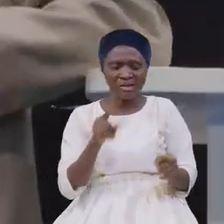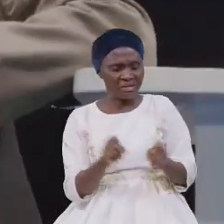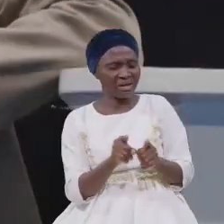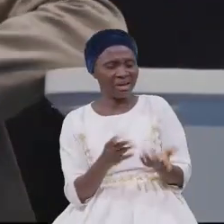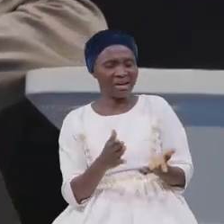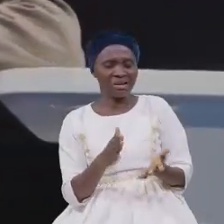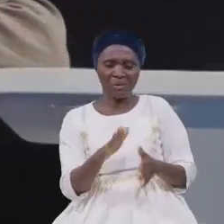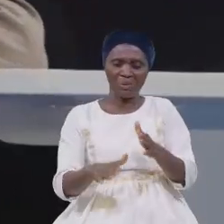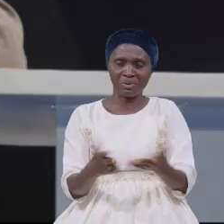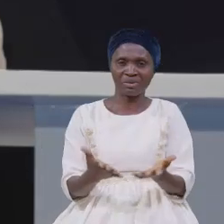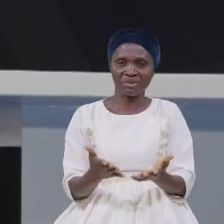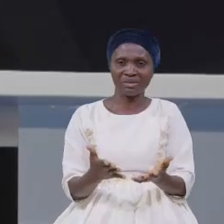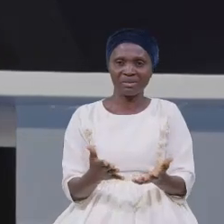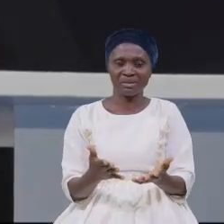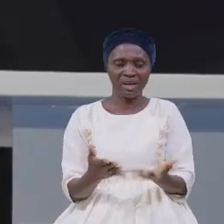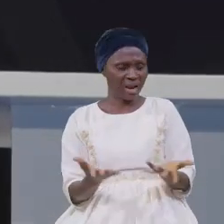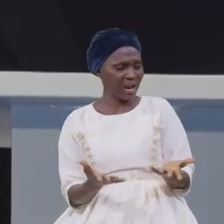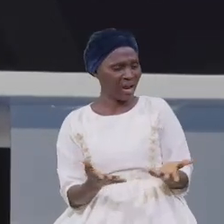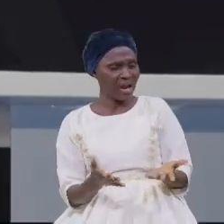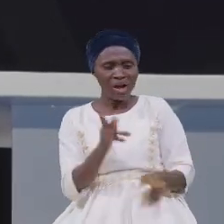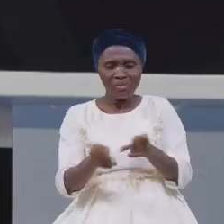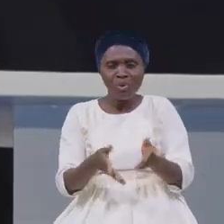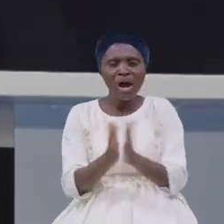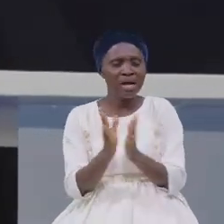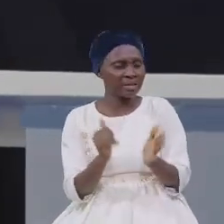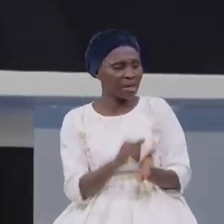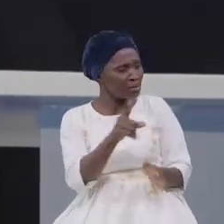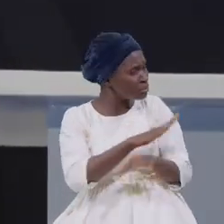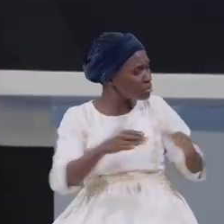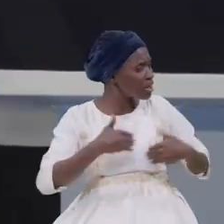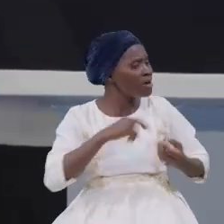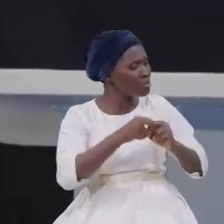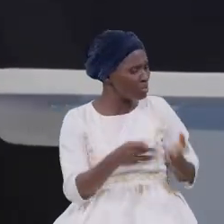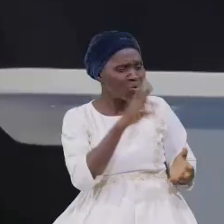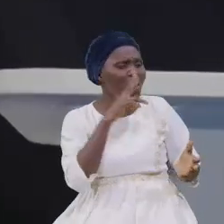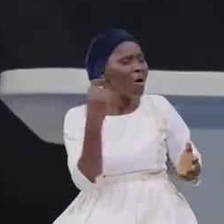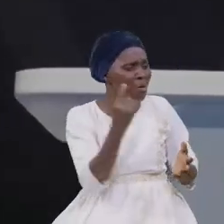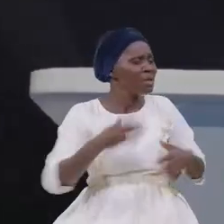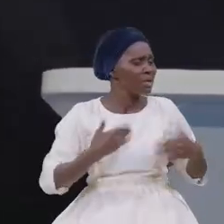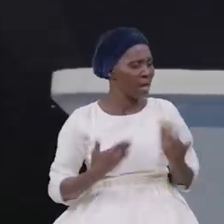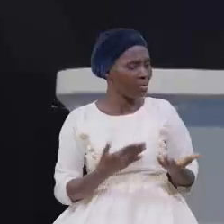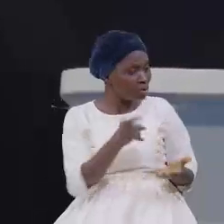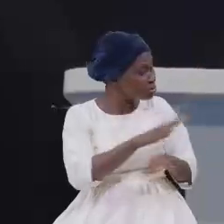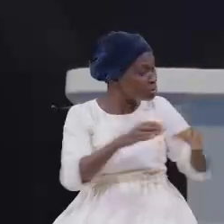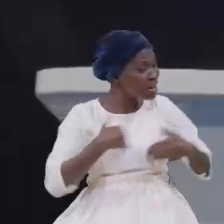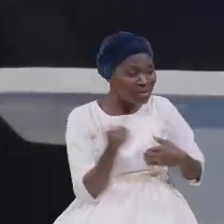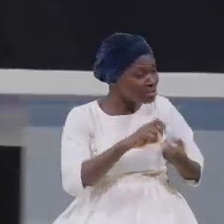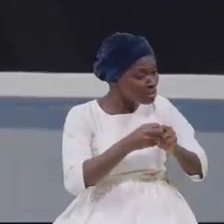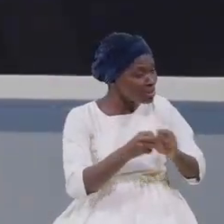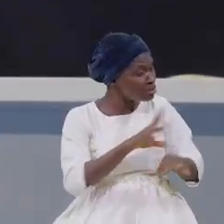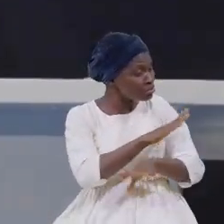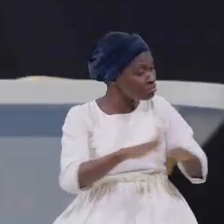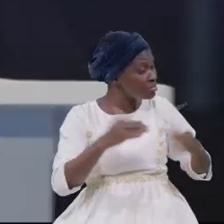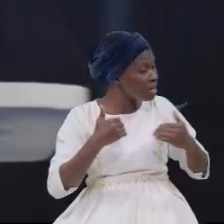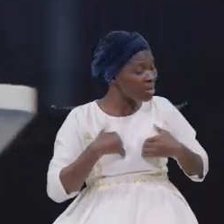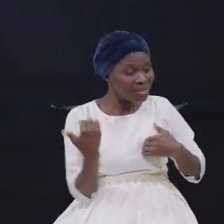have problem? Don't you have challenge? Don't you have something that weighed you down? Yes, I do. But in the next minute,